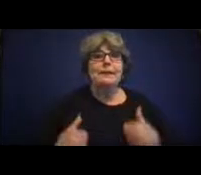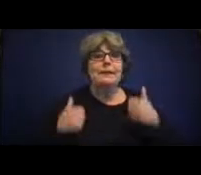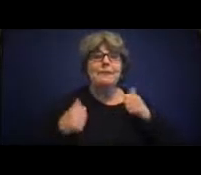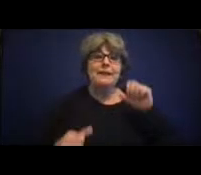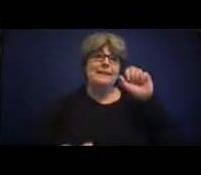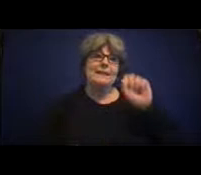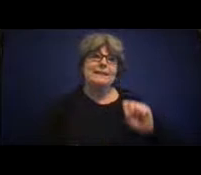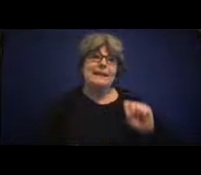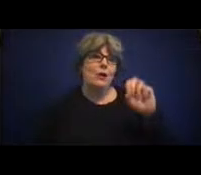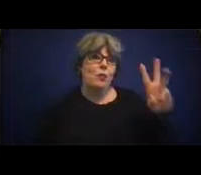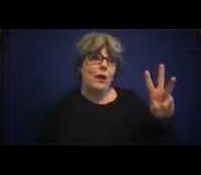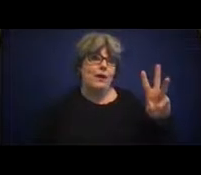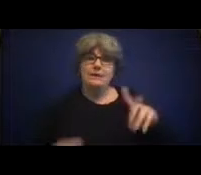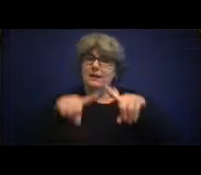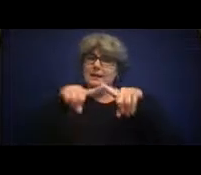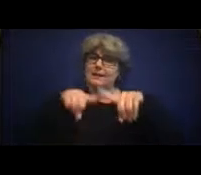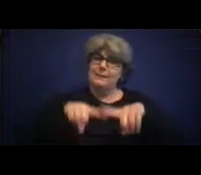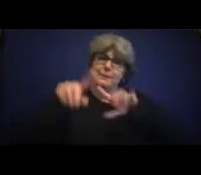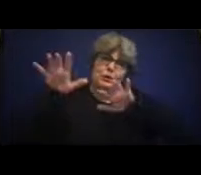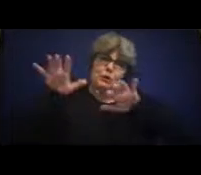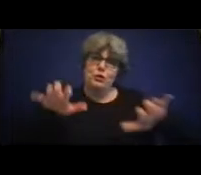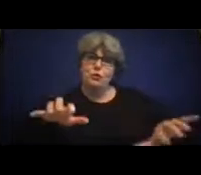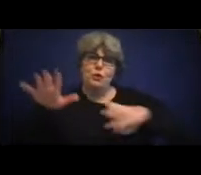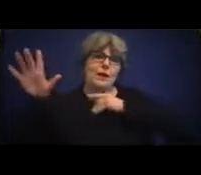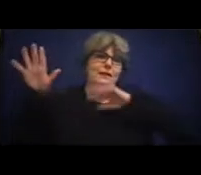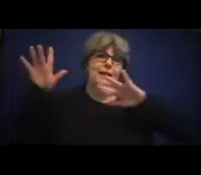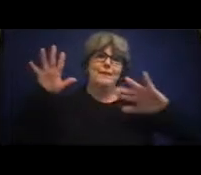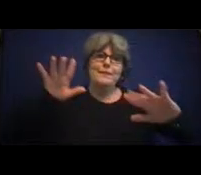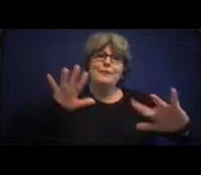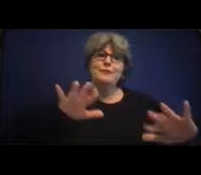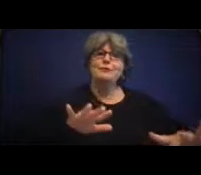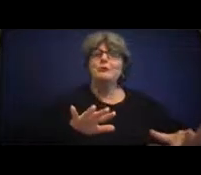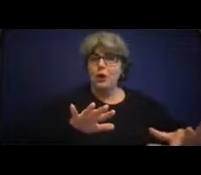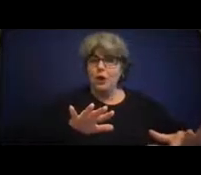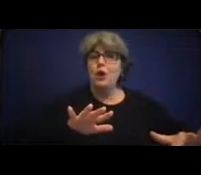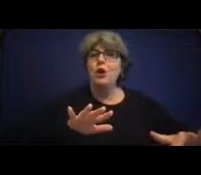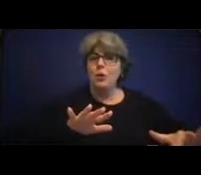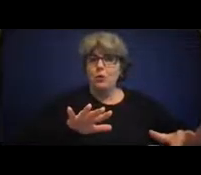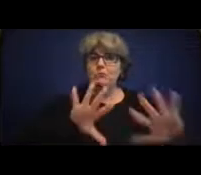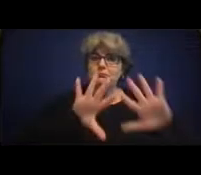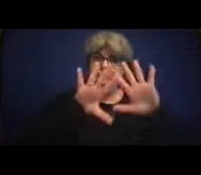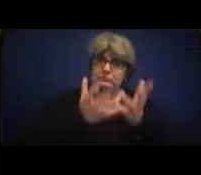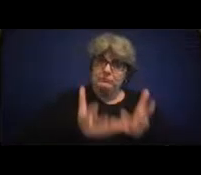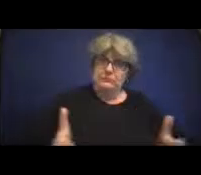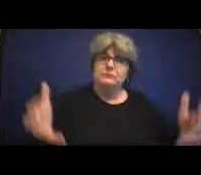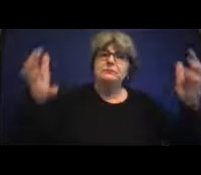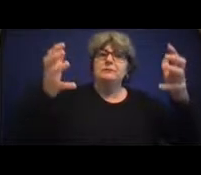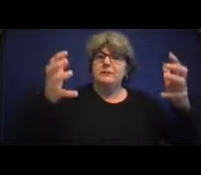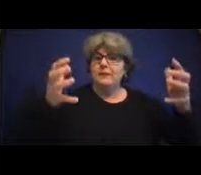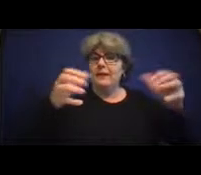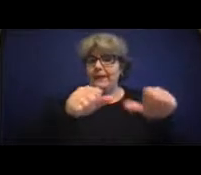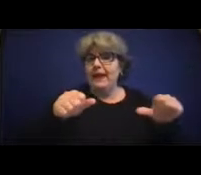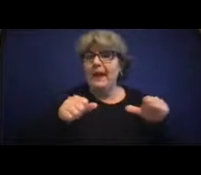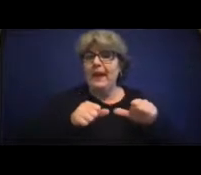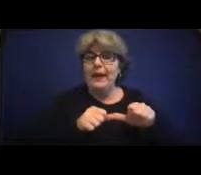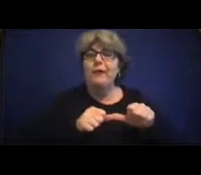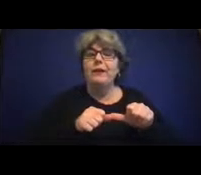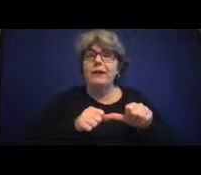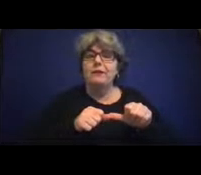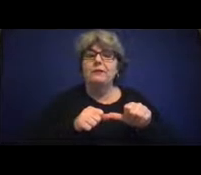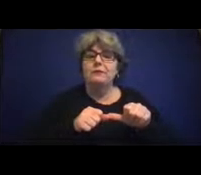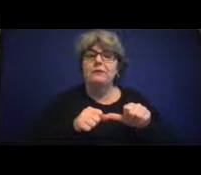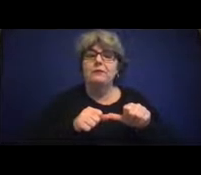that depend on all the rain and snow that fall within the catchment, so within the area of land that